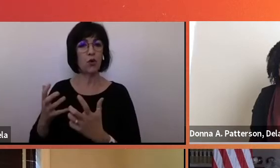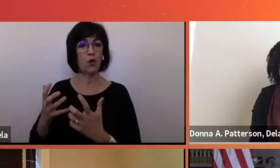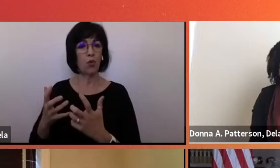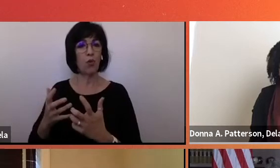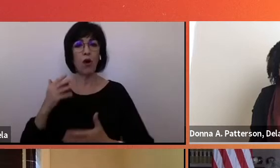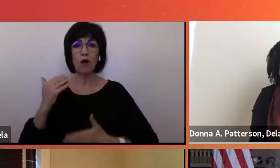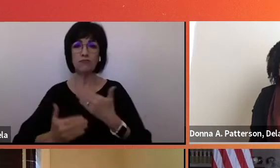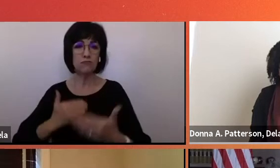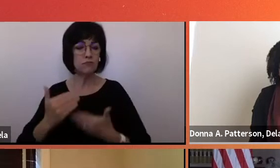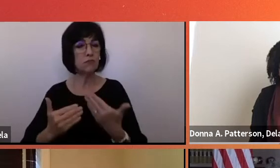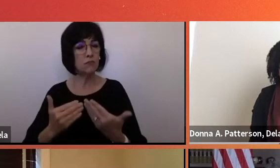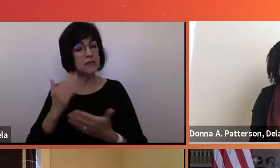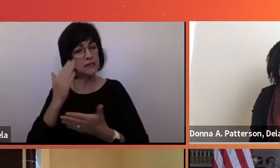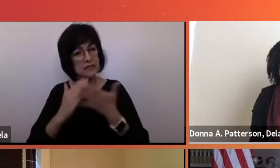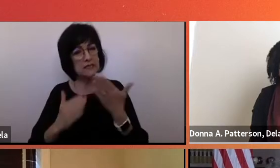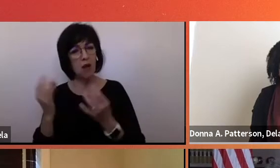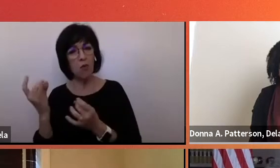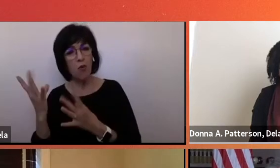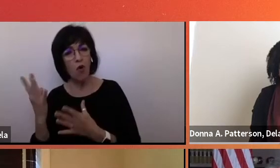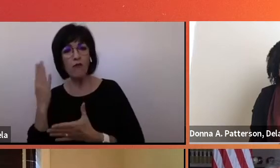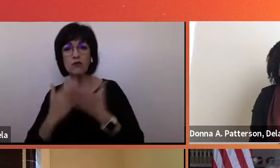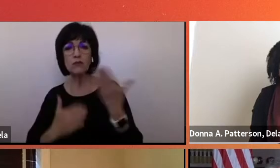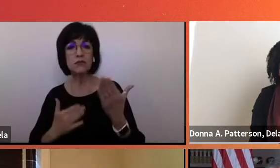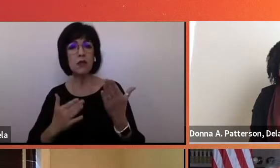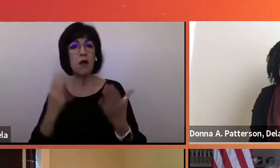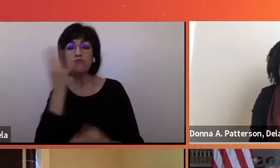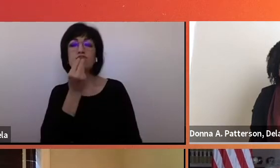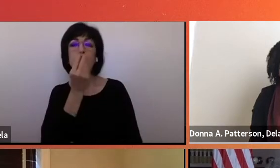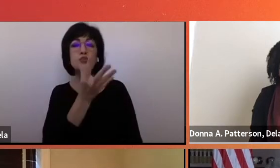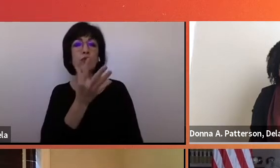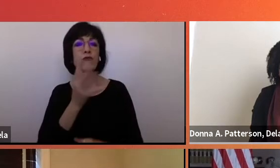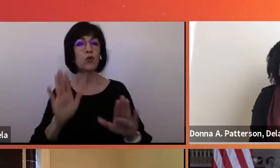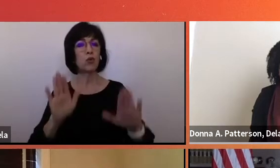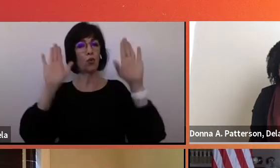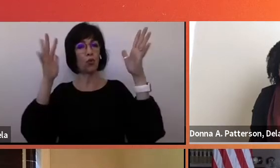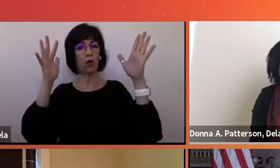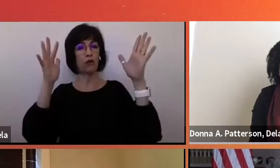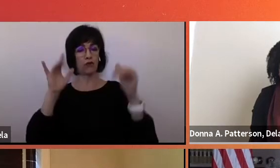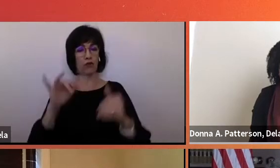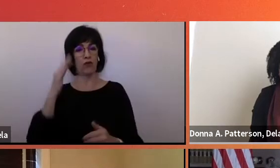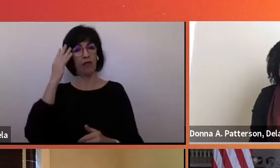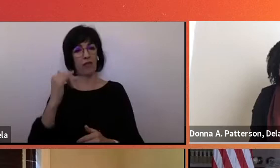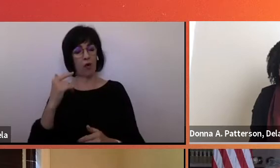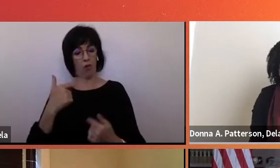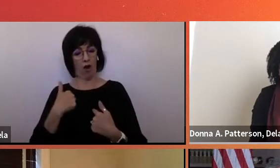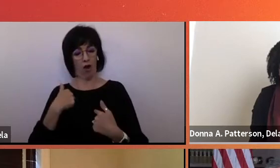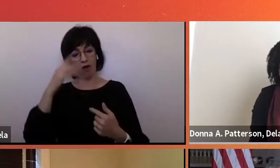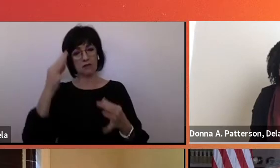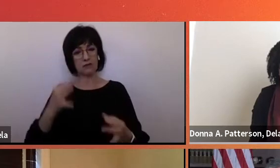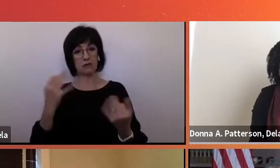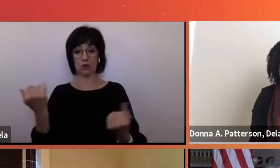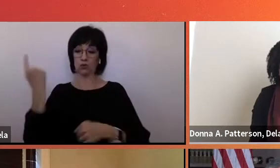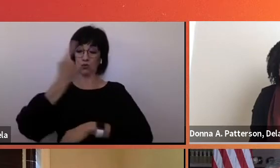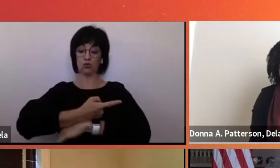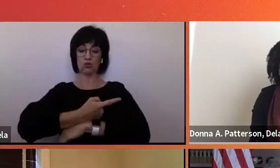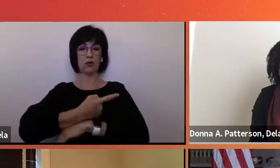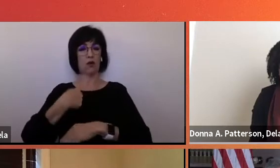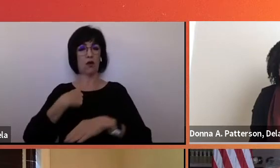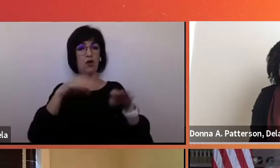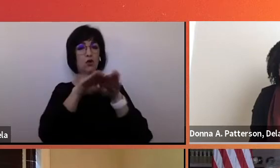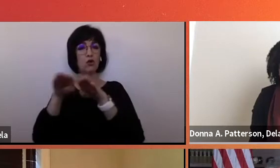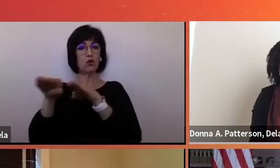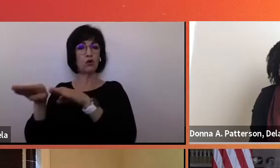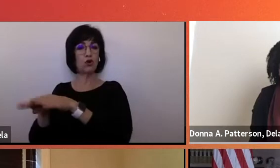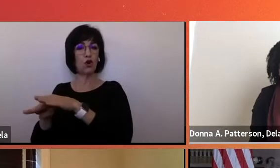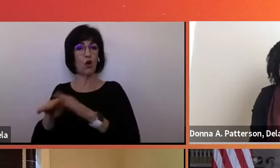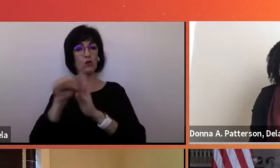good and the bad. And that's why today I chose to close state offices in recognition of Juneteenth,